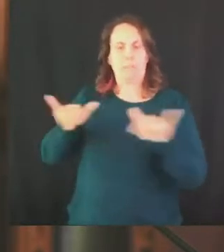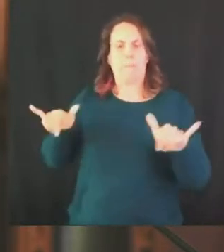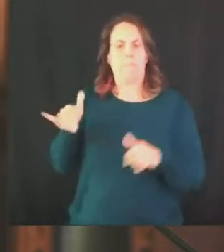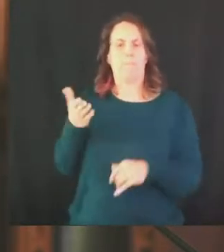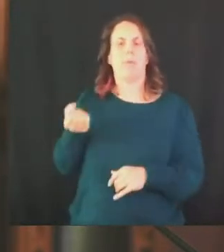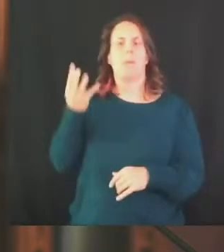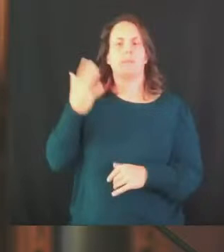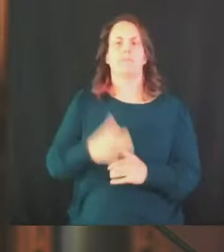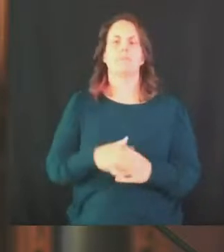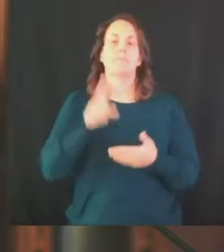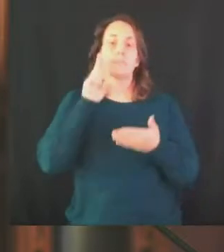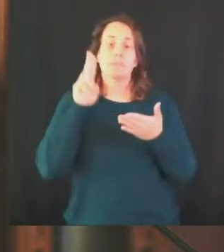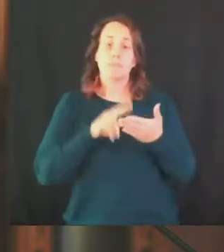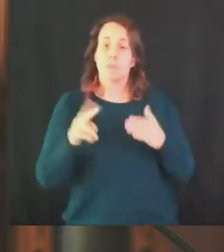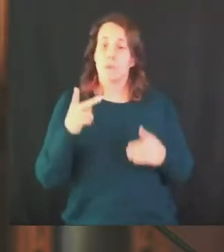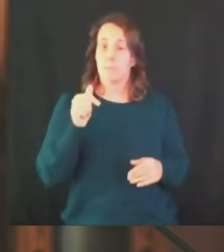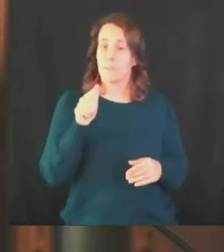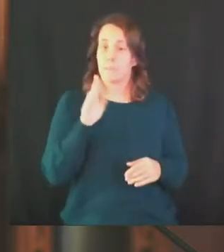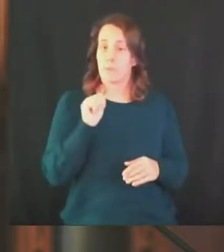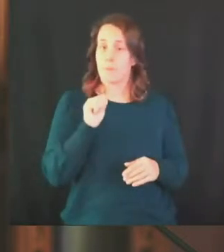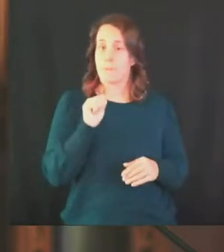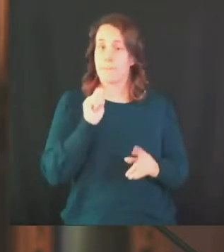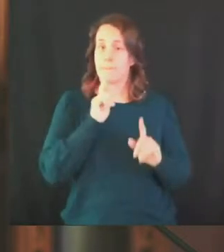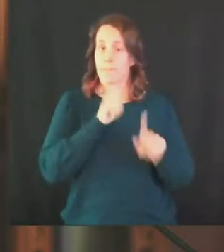bed spaces.